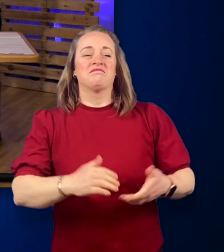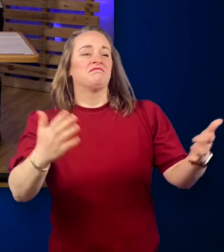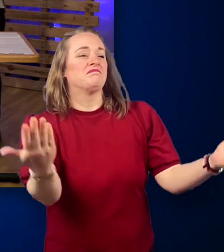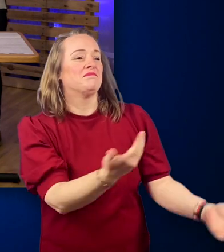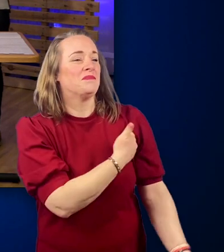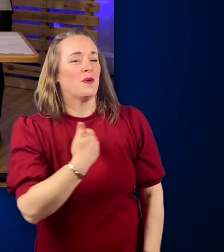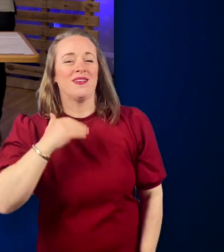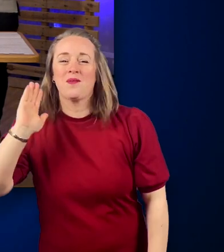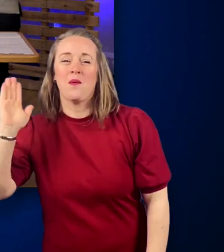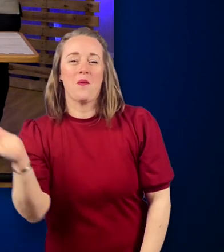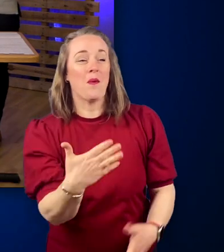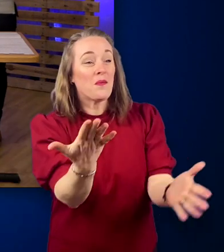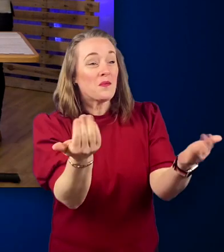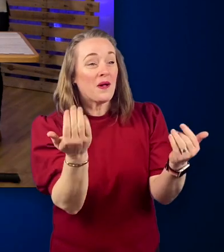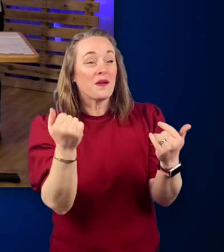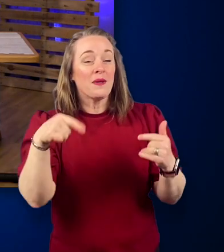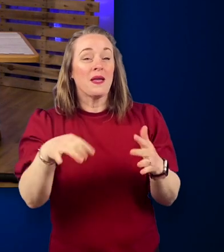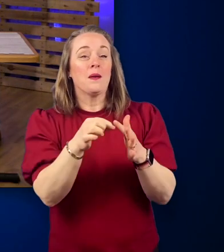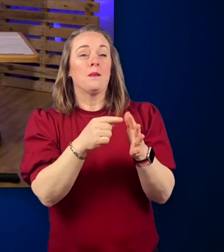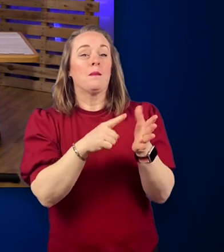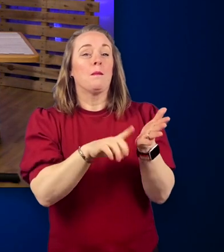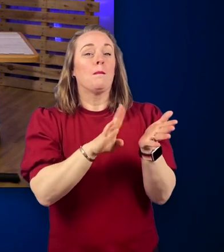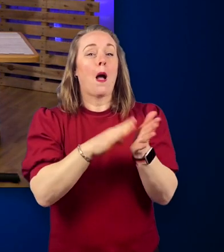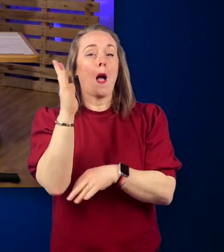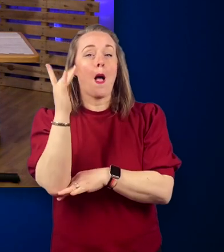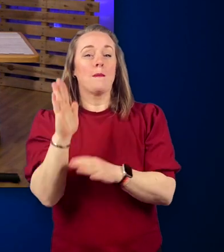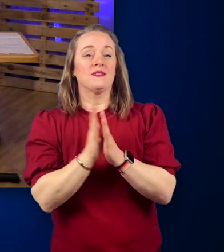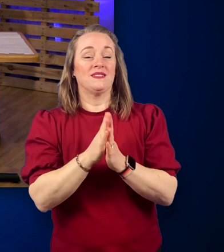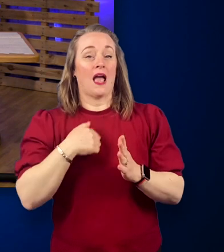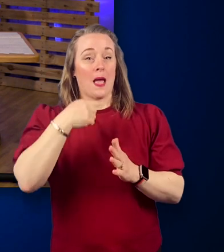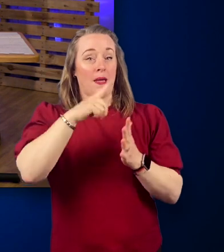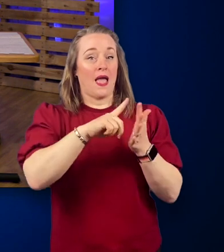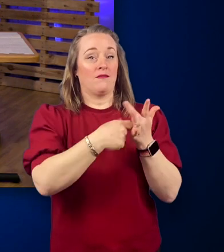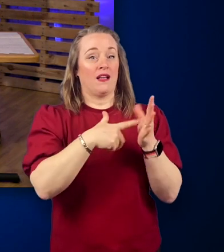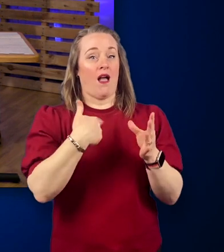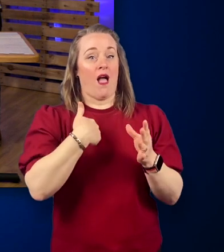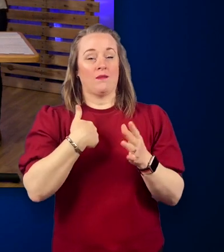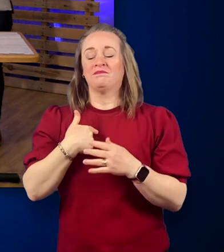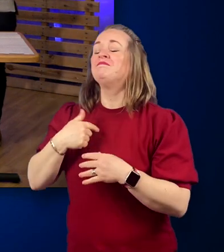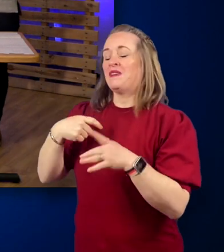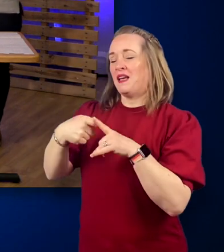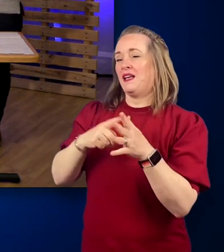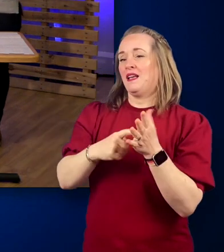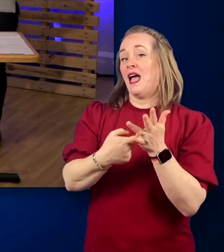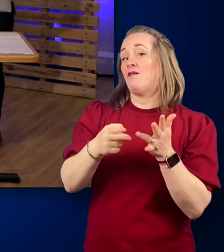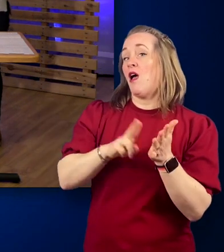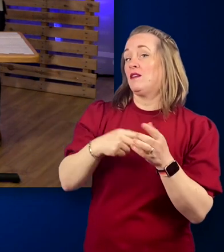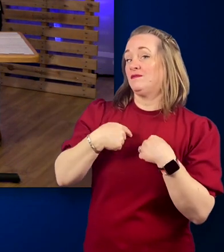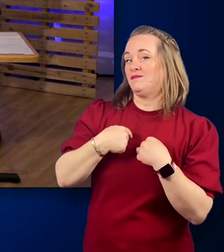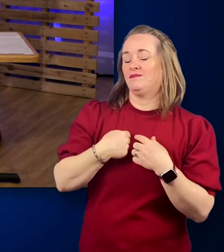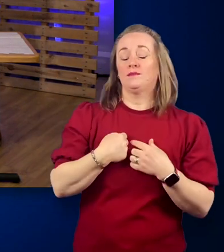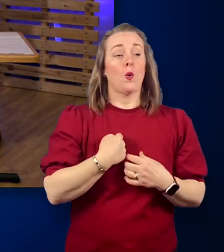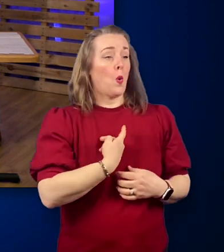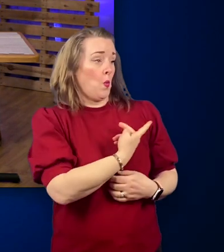Good morning, everybody, and welcome to Palm Sunday. I'm Erica. And I'm Karen. And we're going to talk a little bit about